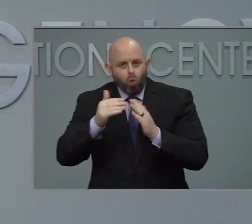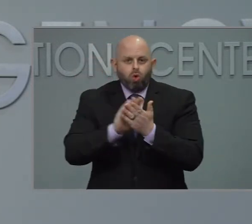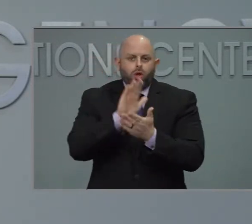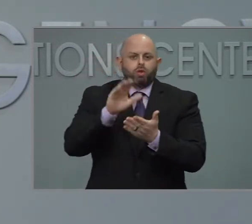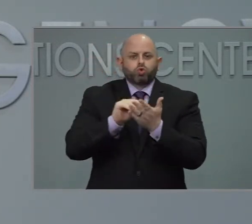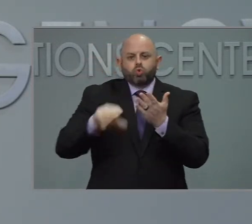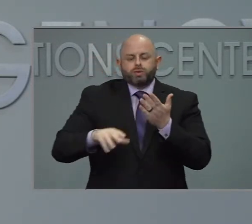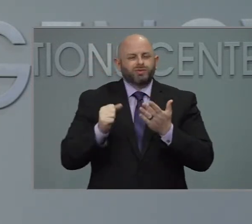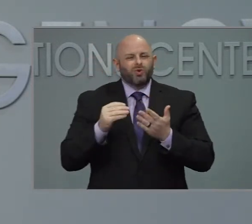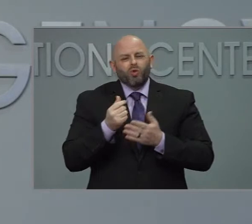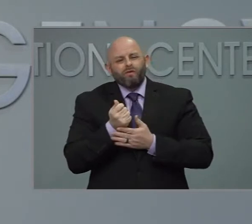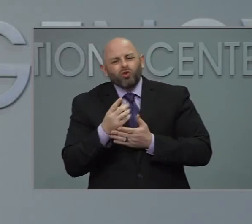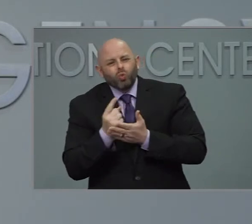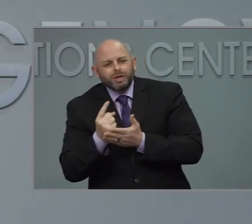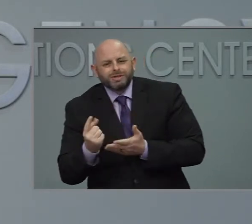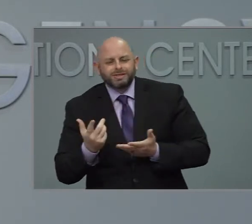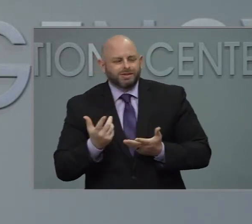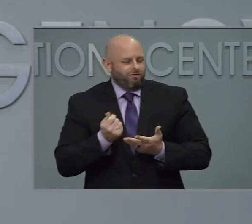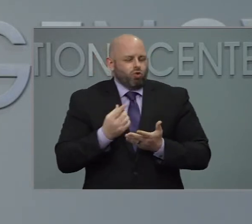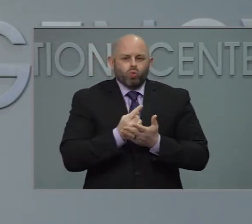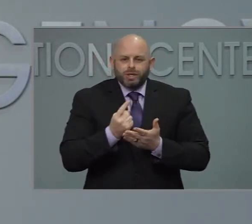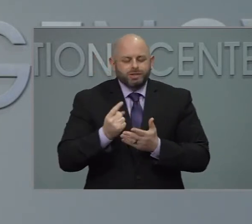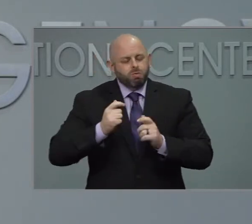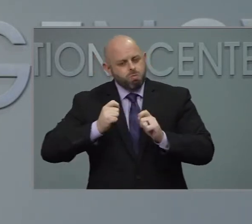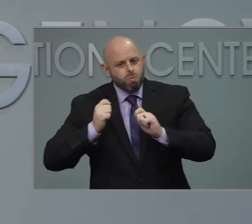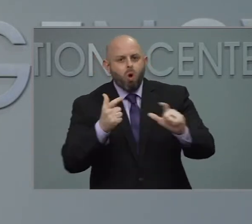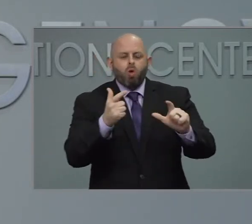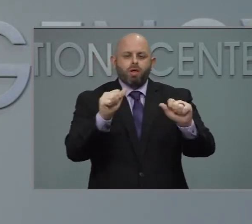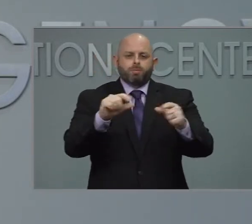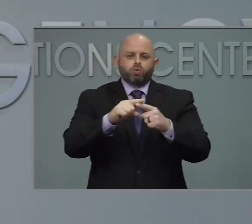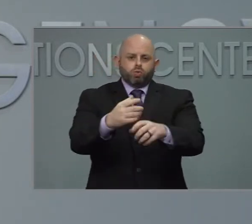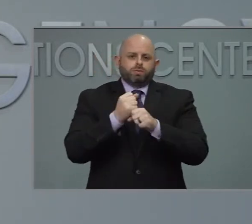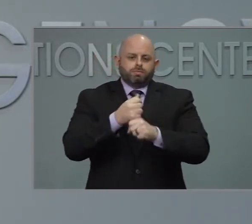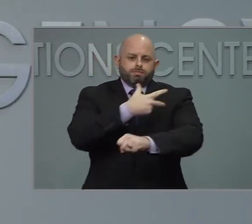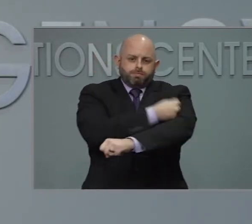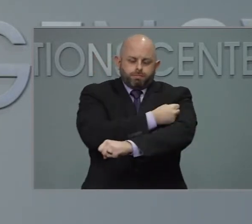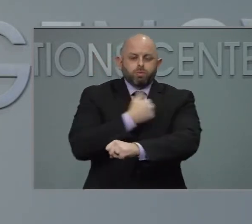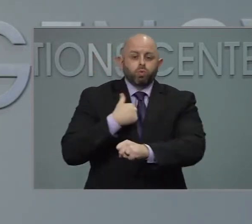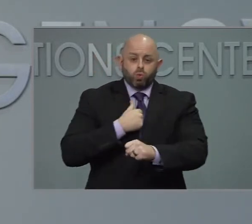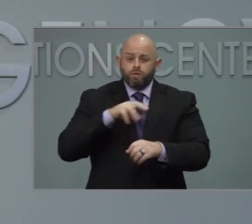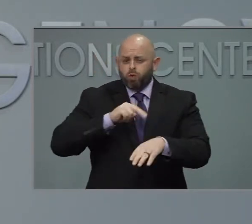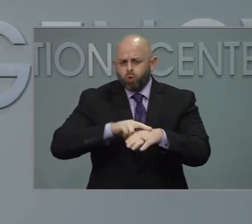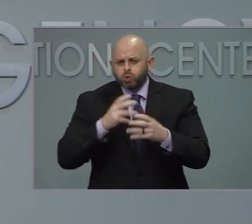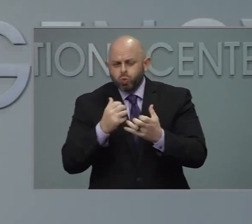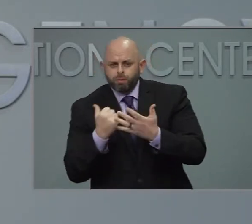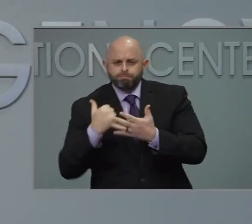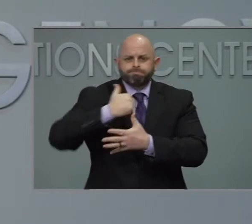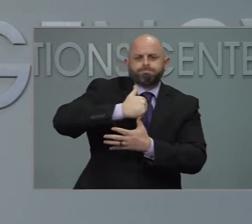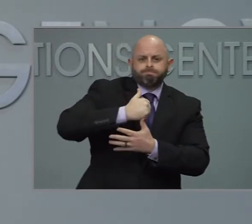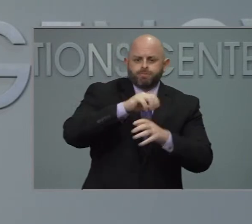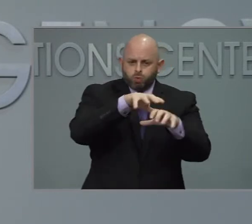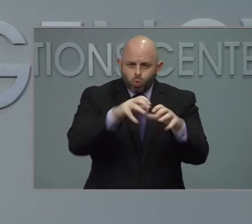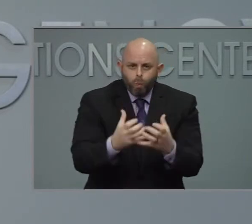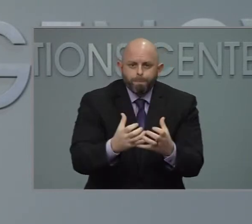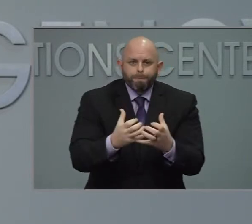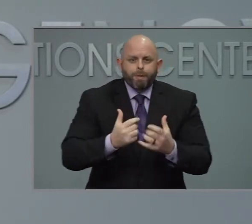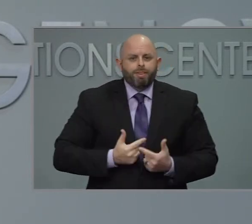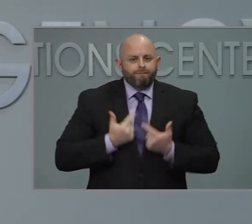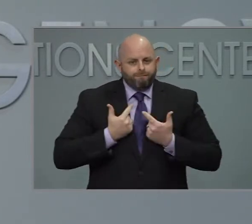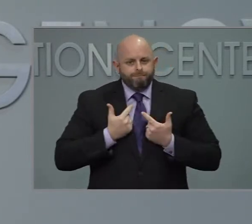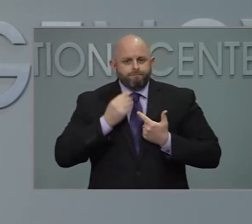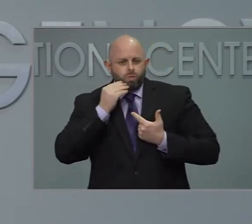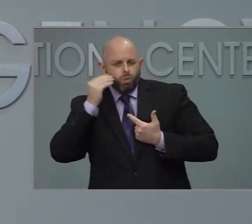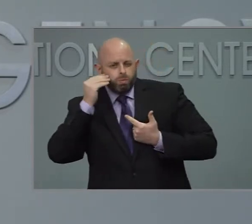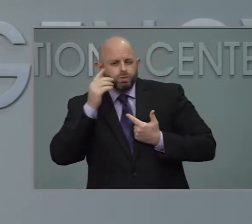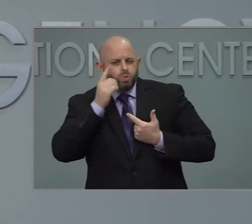just a number of weeks here between the two groups. So we want to prioritize those in congregate settings. We know that's where the virus spreads fastest. So